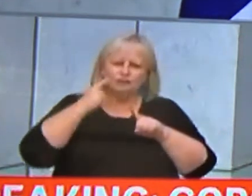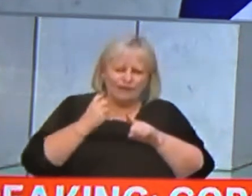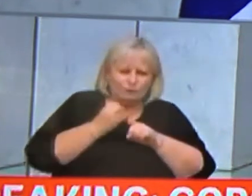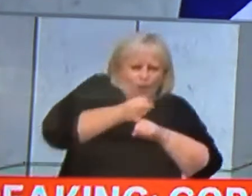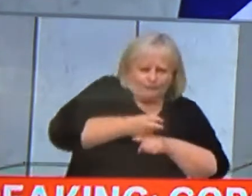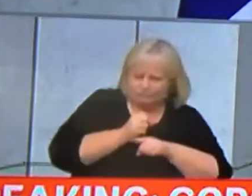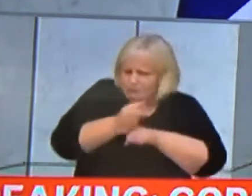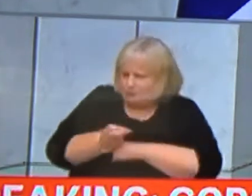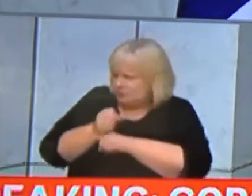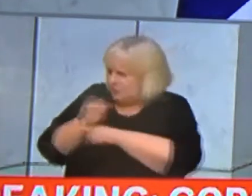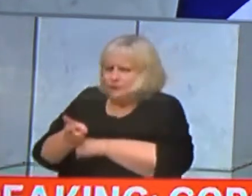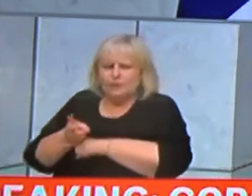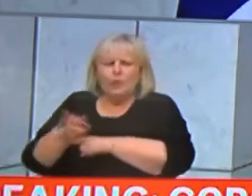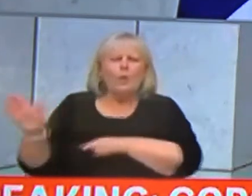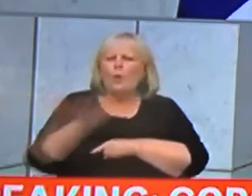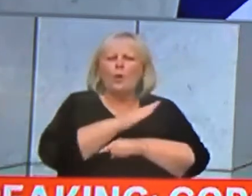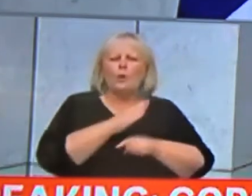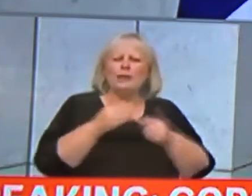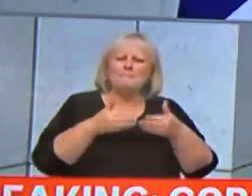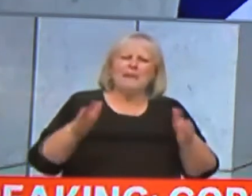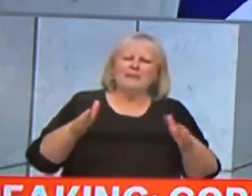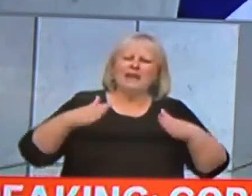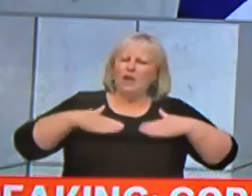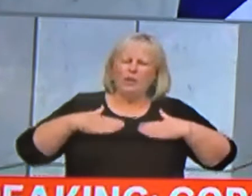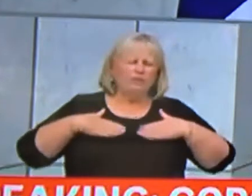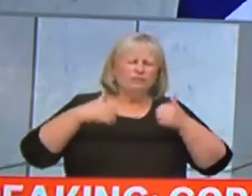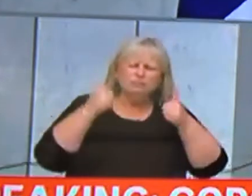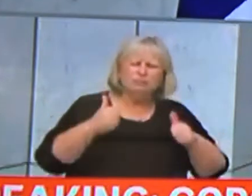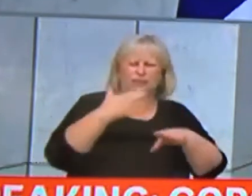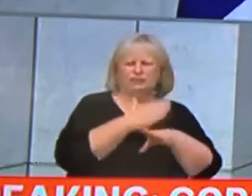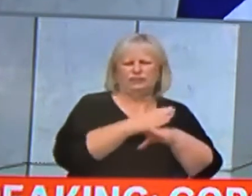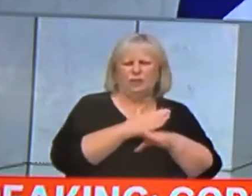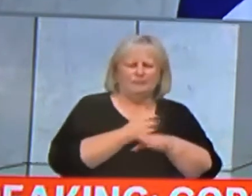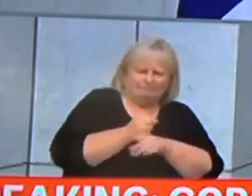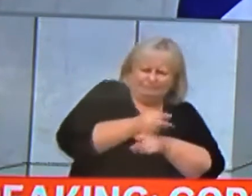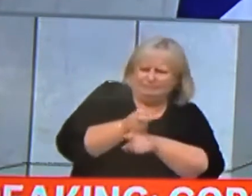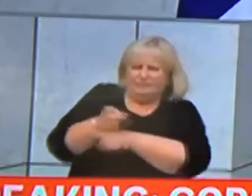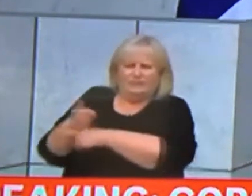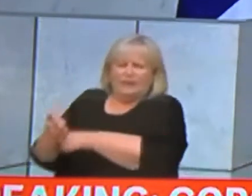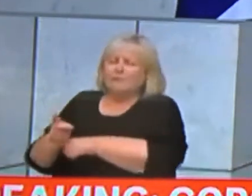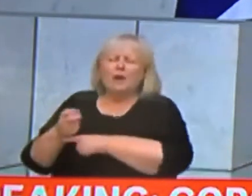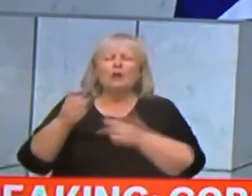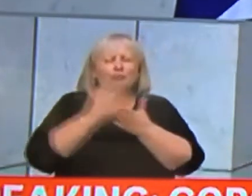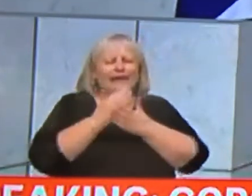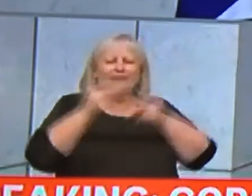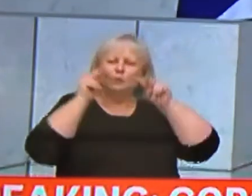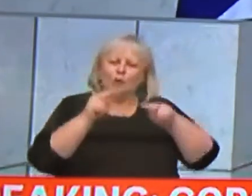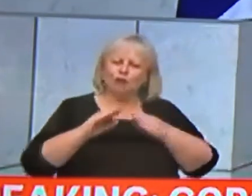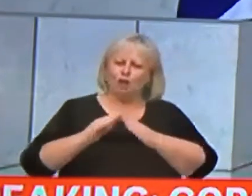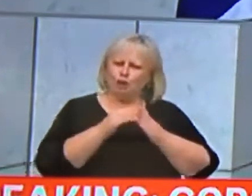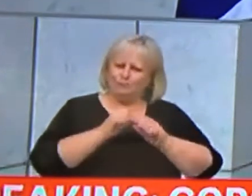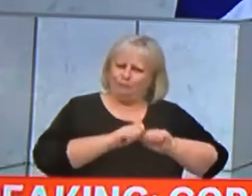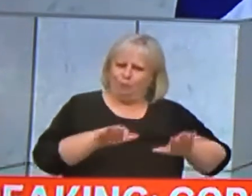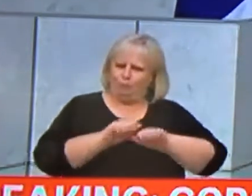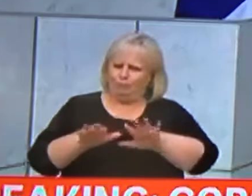outbreaks. Our state and territory public health officials are doing a fantastic job, but we have to very closely watch this community transmission. That's our